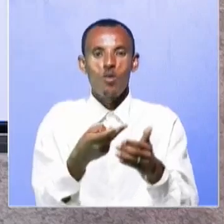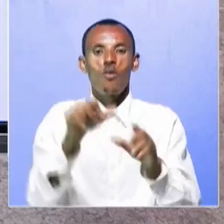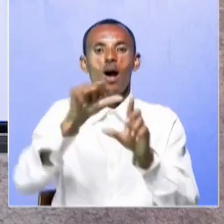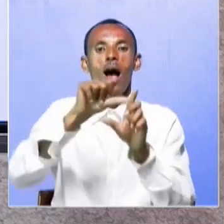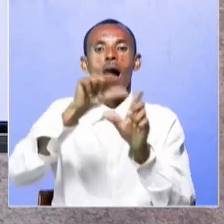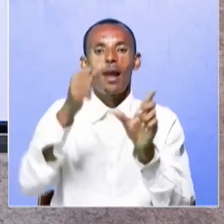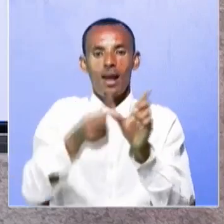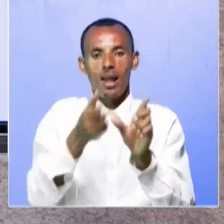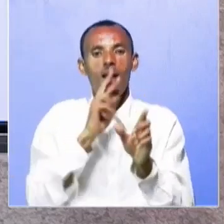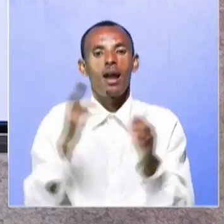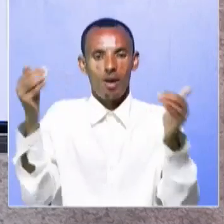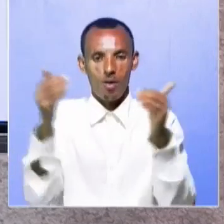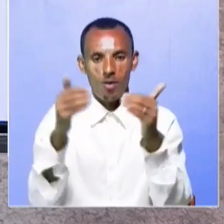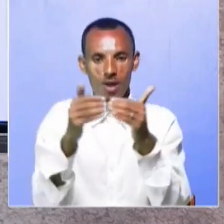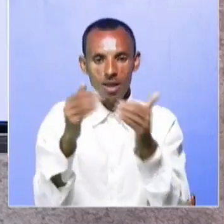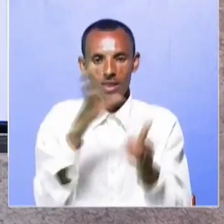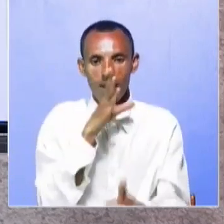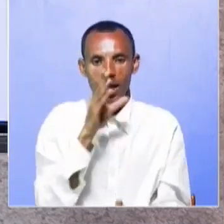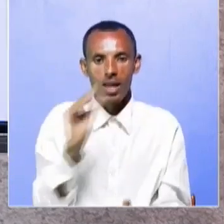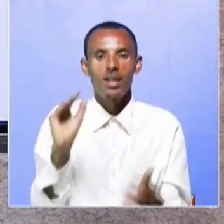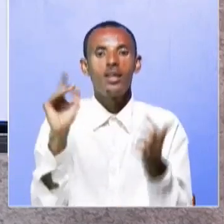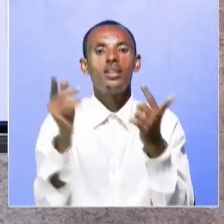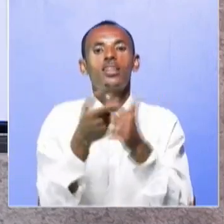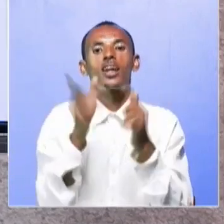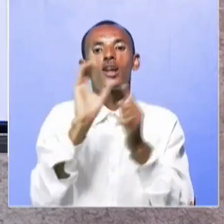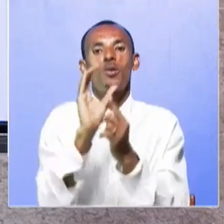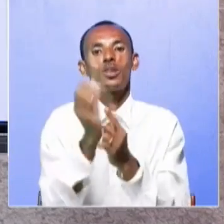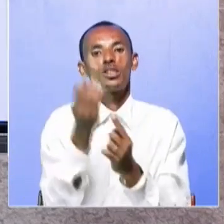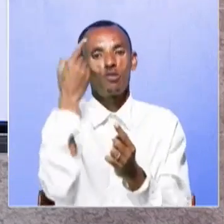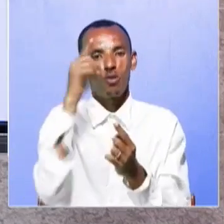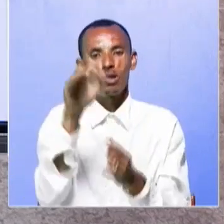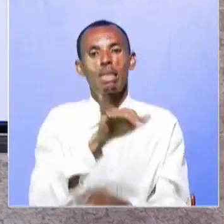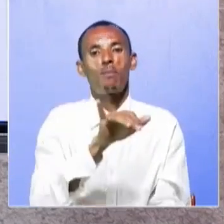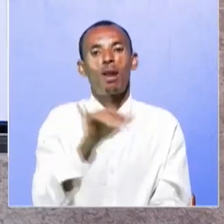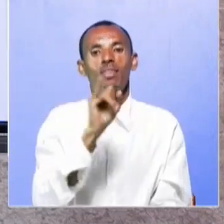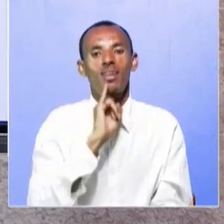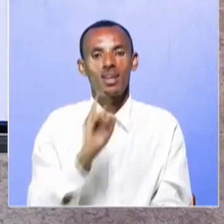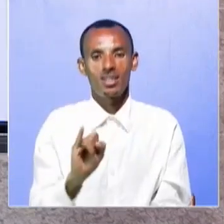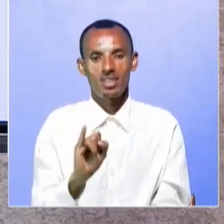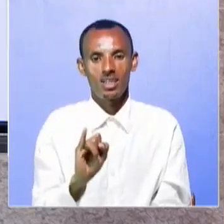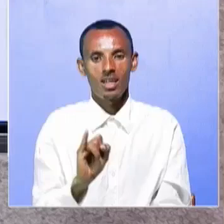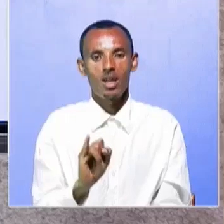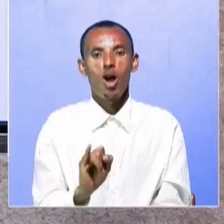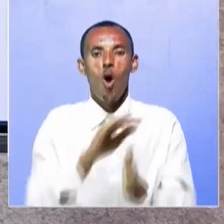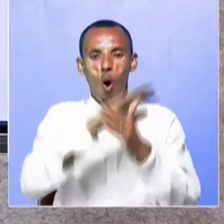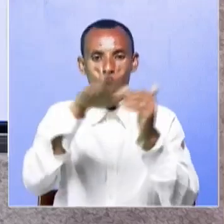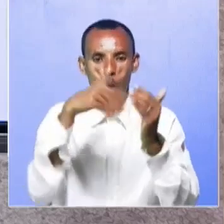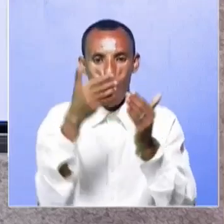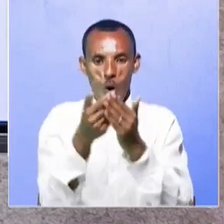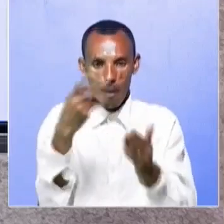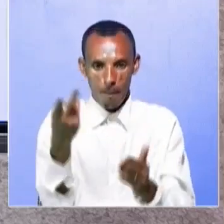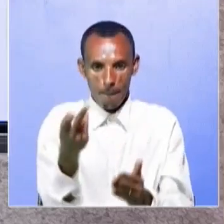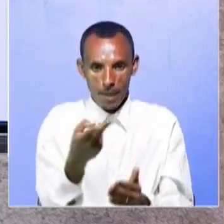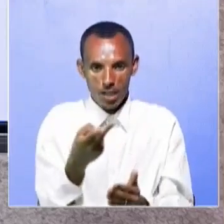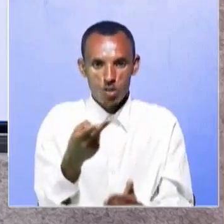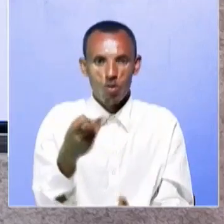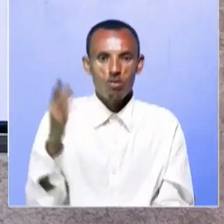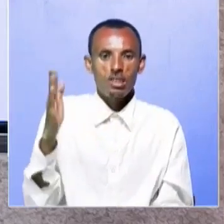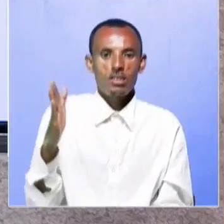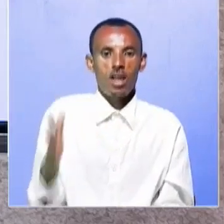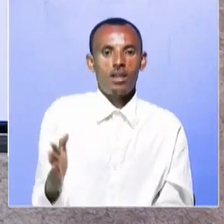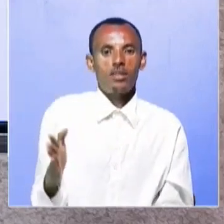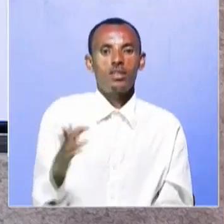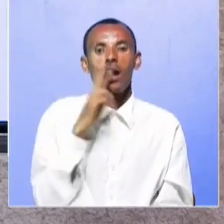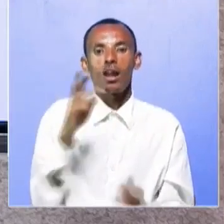are congruent, and the second condition for similarity is all pairs of the corresponding